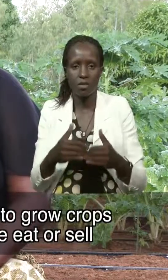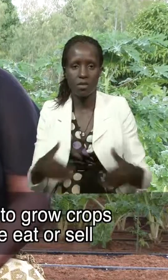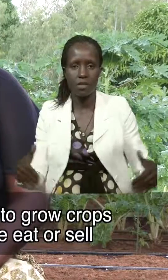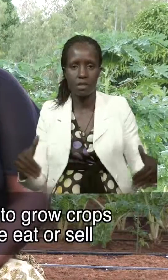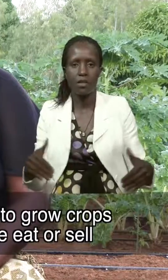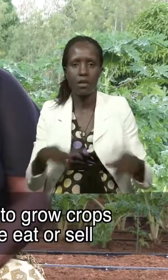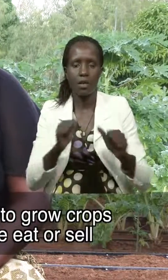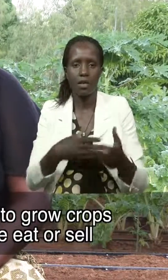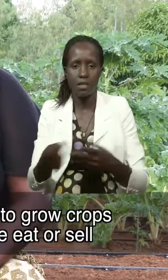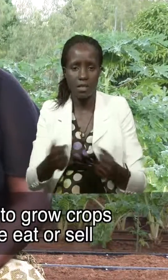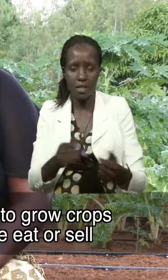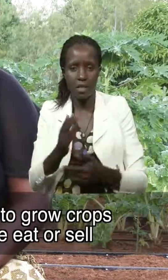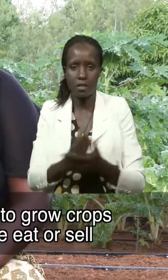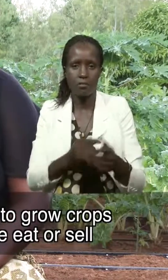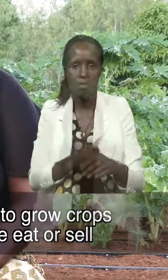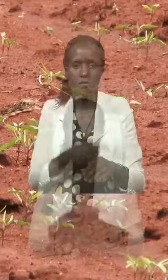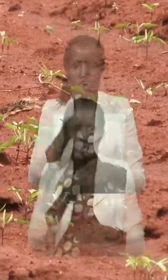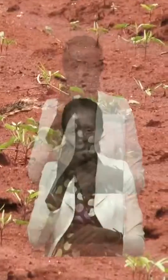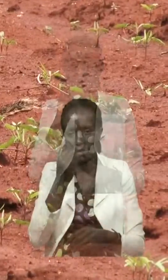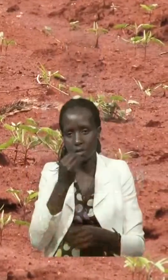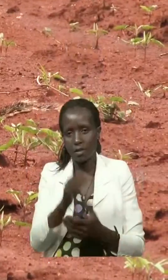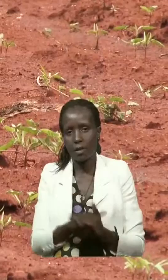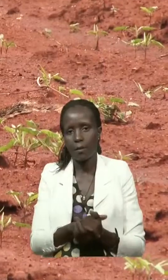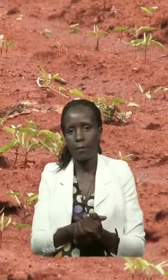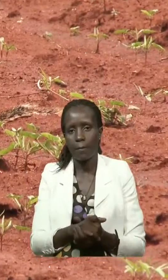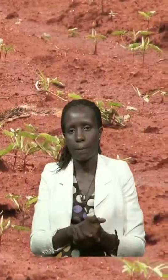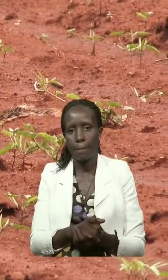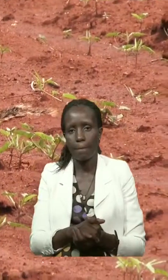mahindi tunaweza uza, other times tunakula. Kwa hivyo inatusaidia.